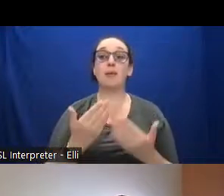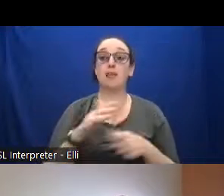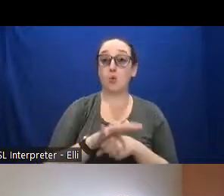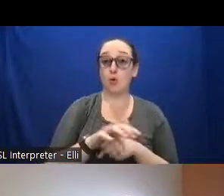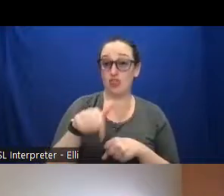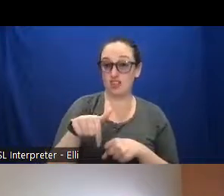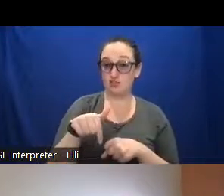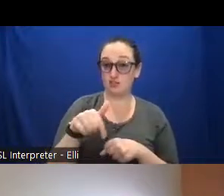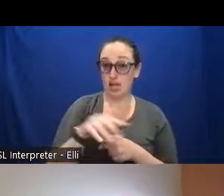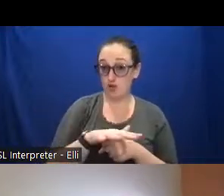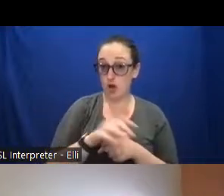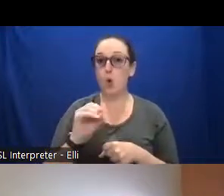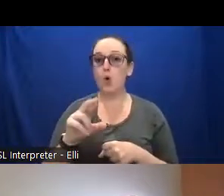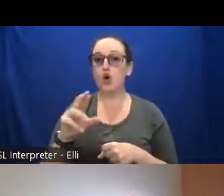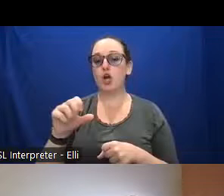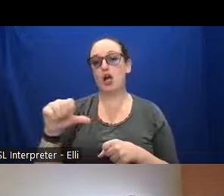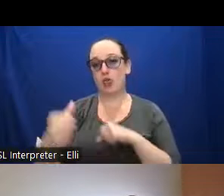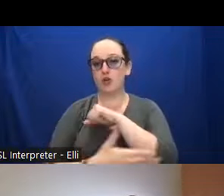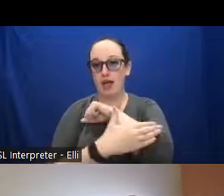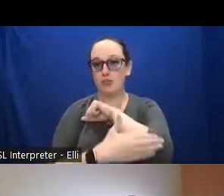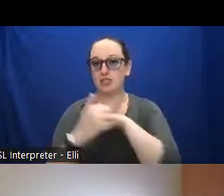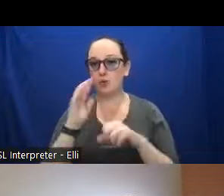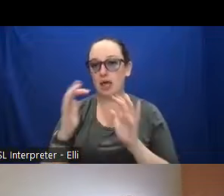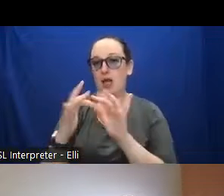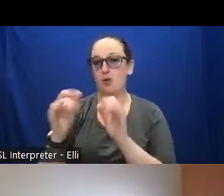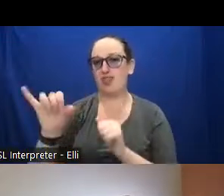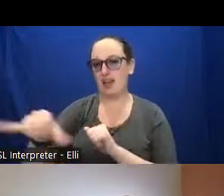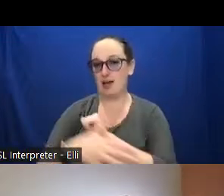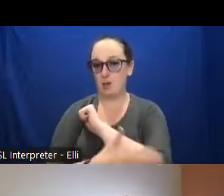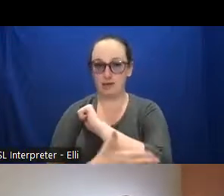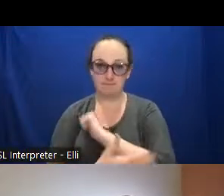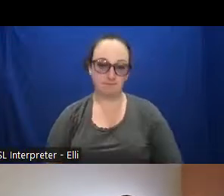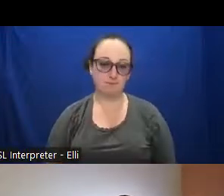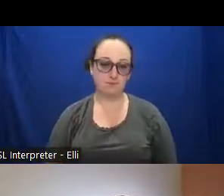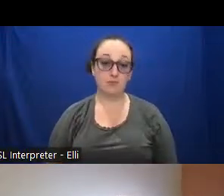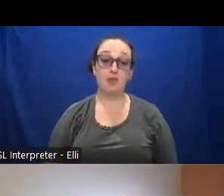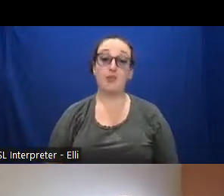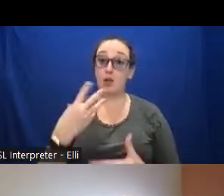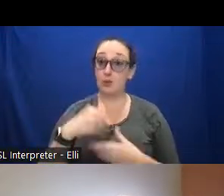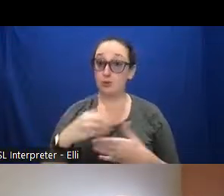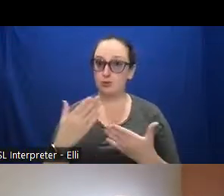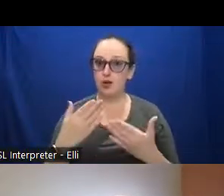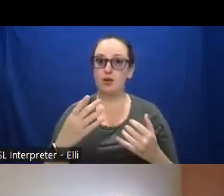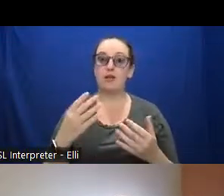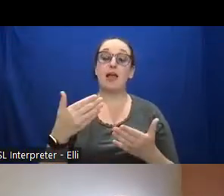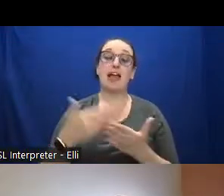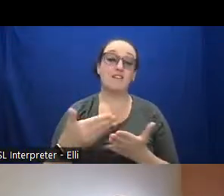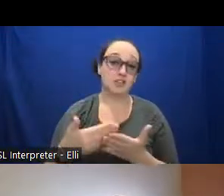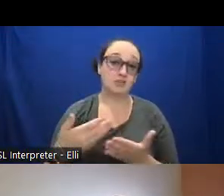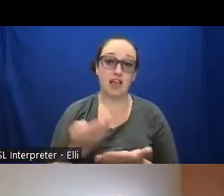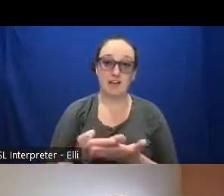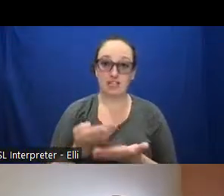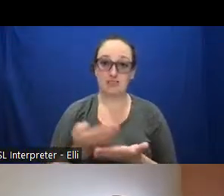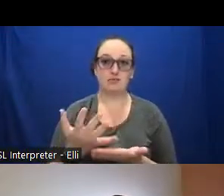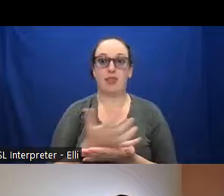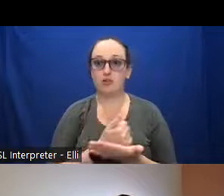assaulted. It includes, again, evidence collection and photographs. We do consultations. We do